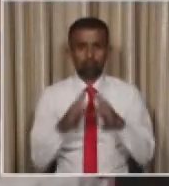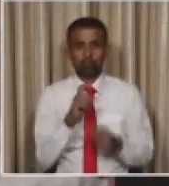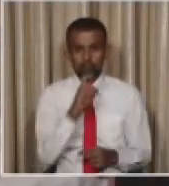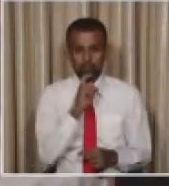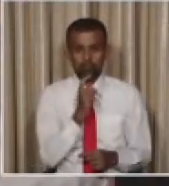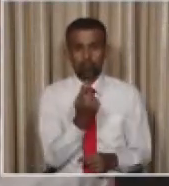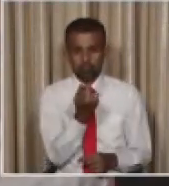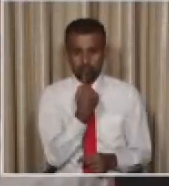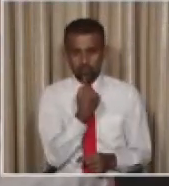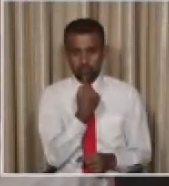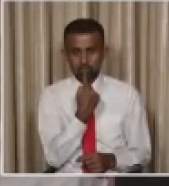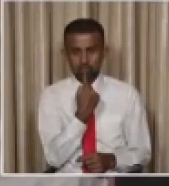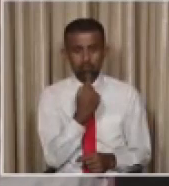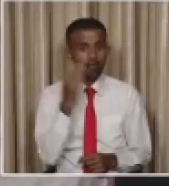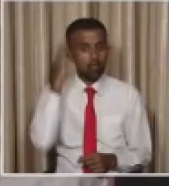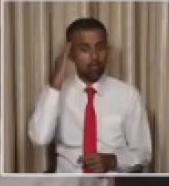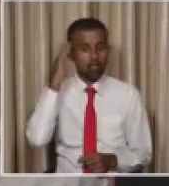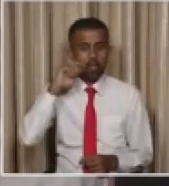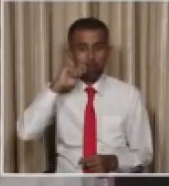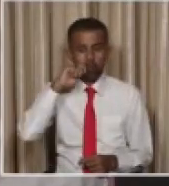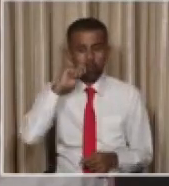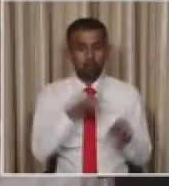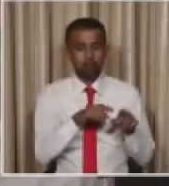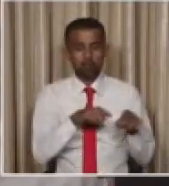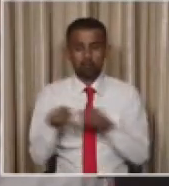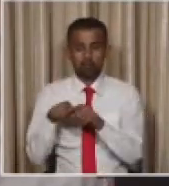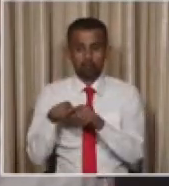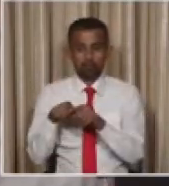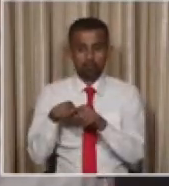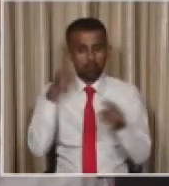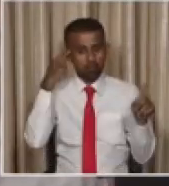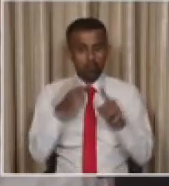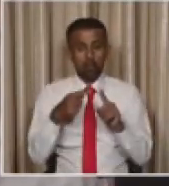the determination of the supreme court on the gender equality bill